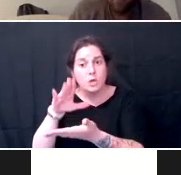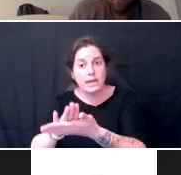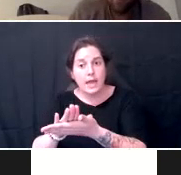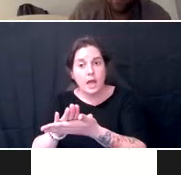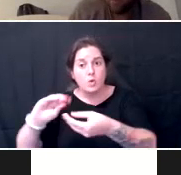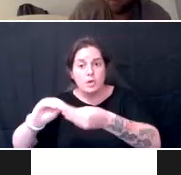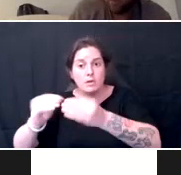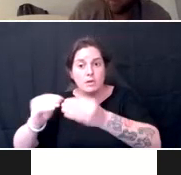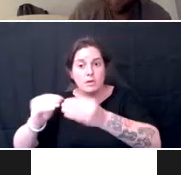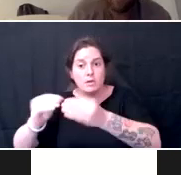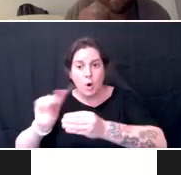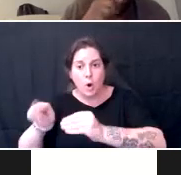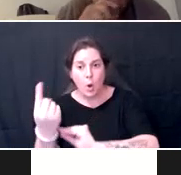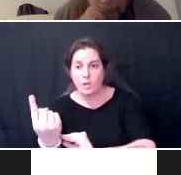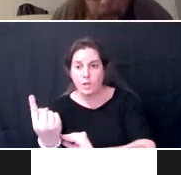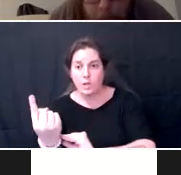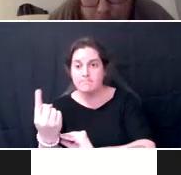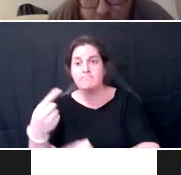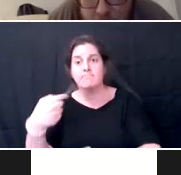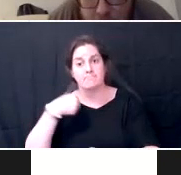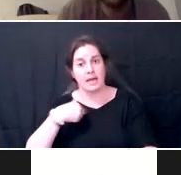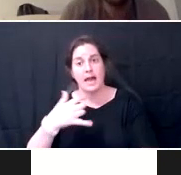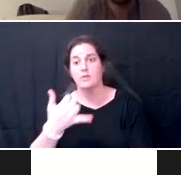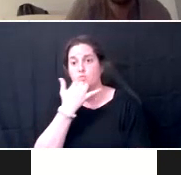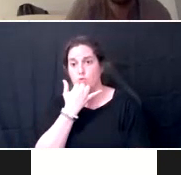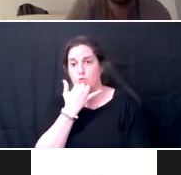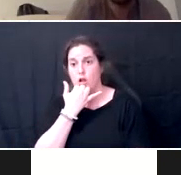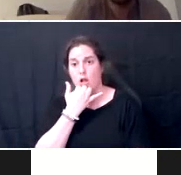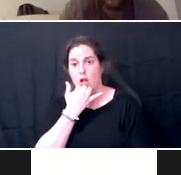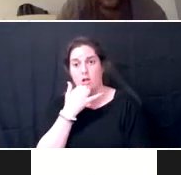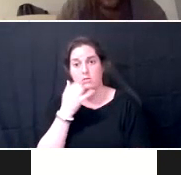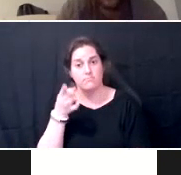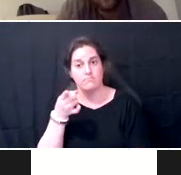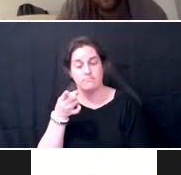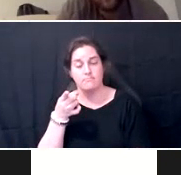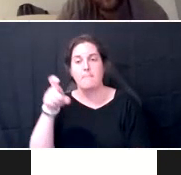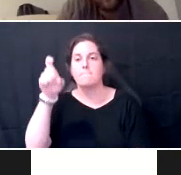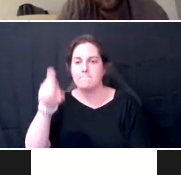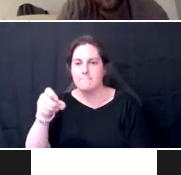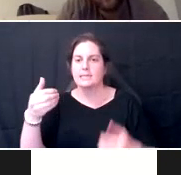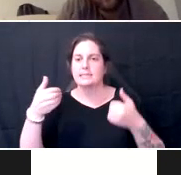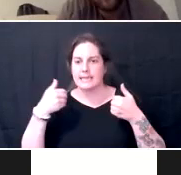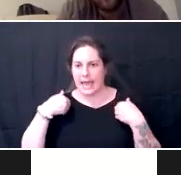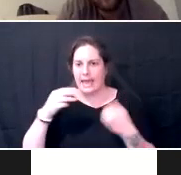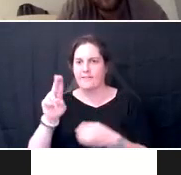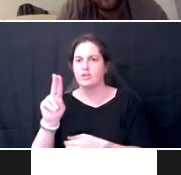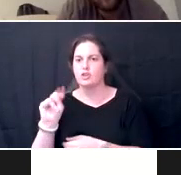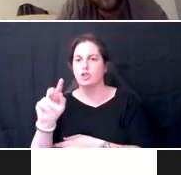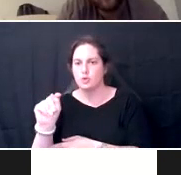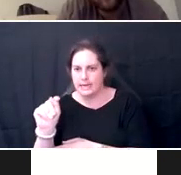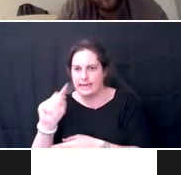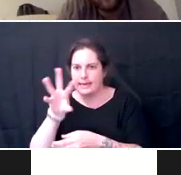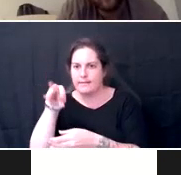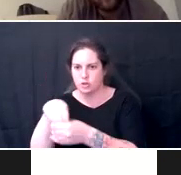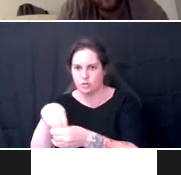unit is most important here, okay? Because they're asking you to find the final velocity. Now